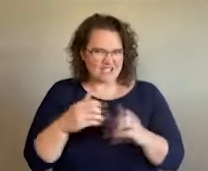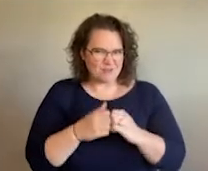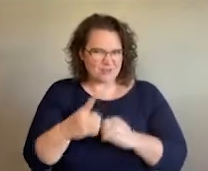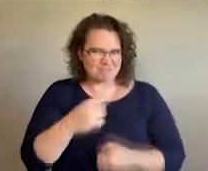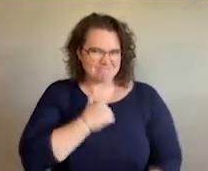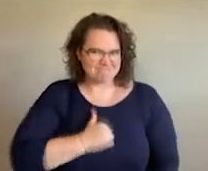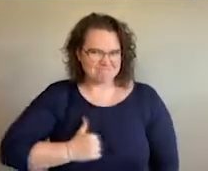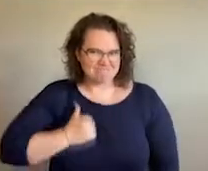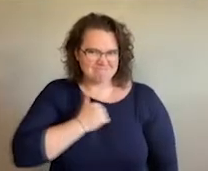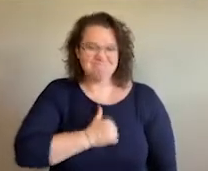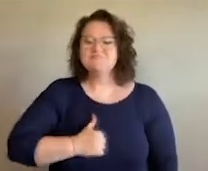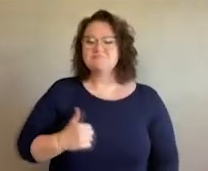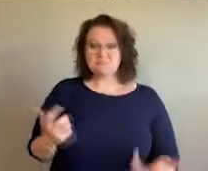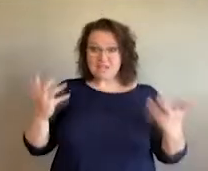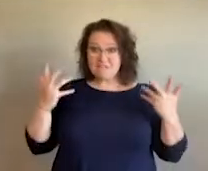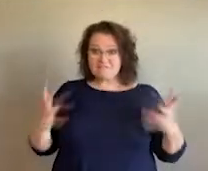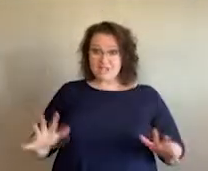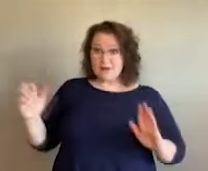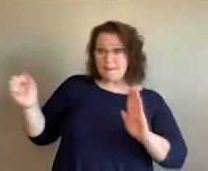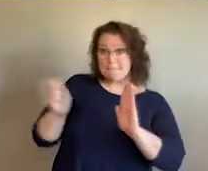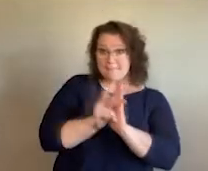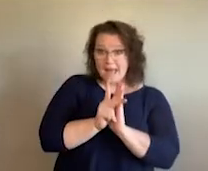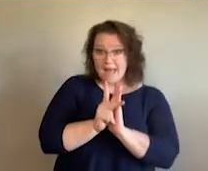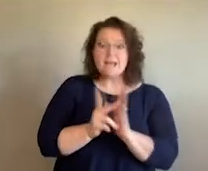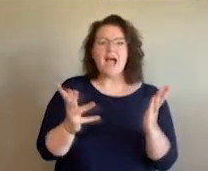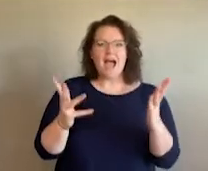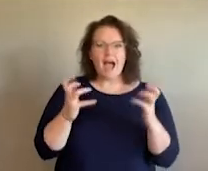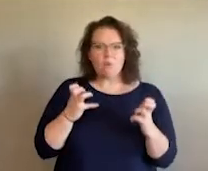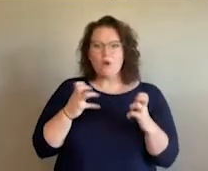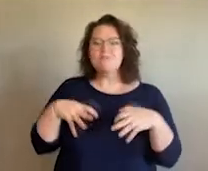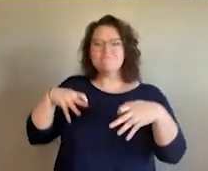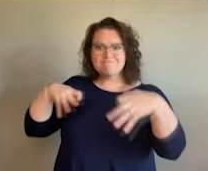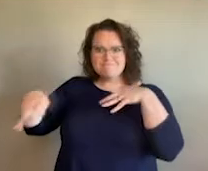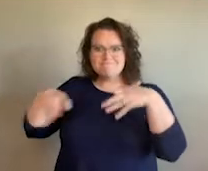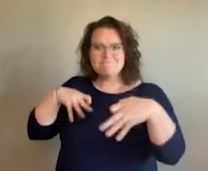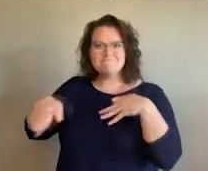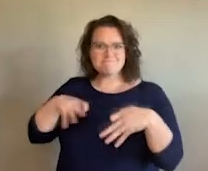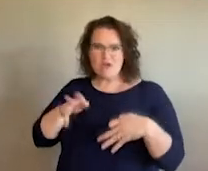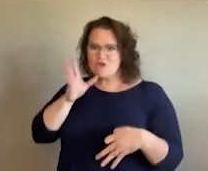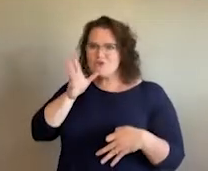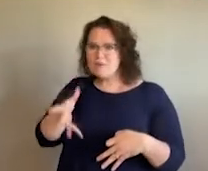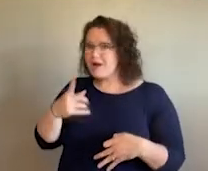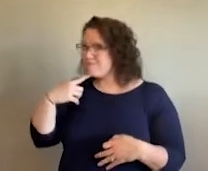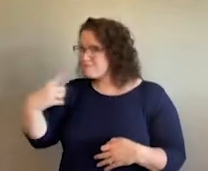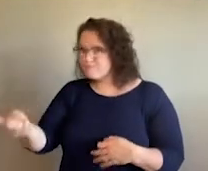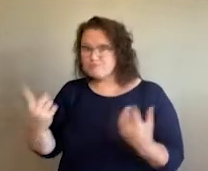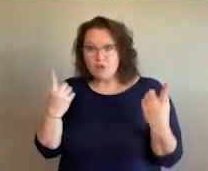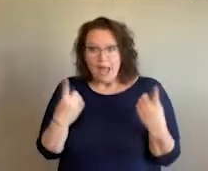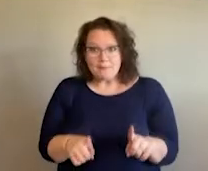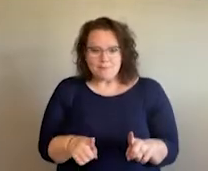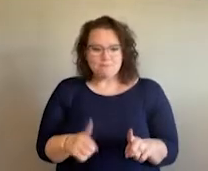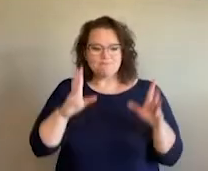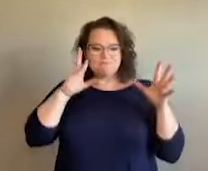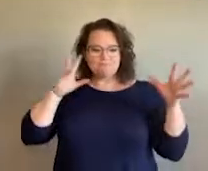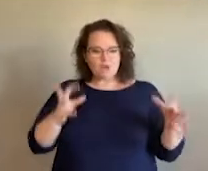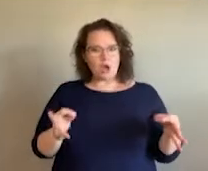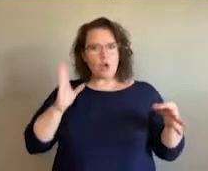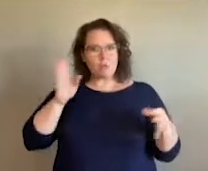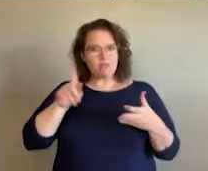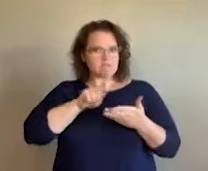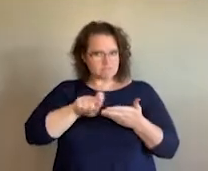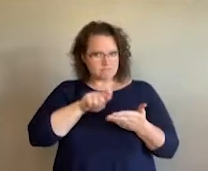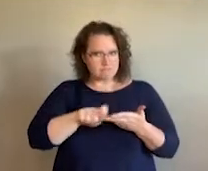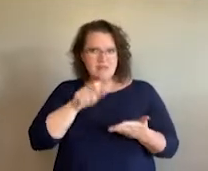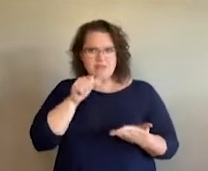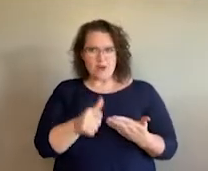So after I got back from my nature walk, I really wanted to tell my grandma about it. So I decided that I was gonna write her a letter. So